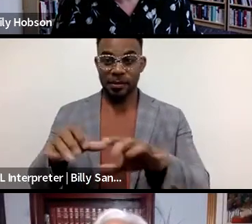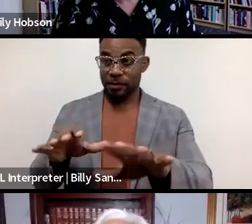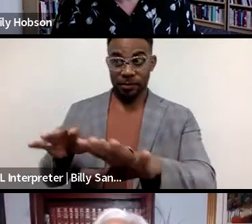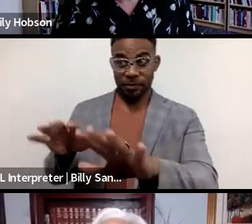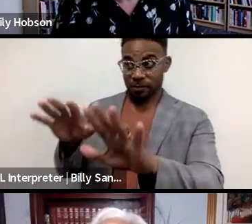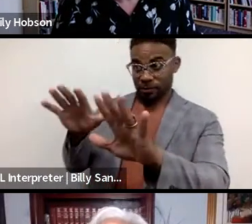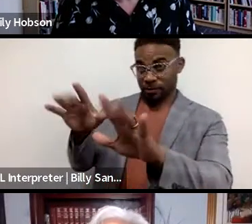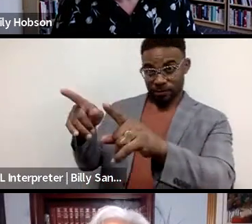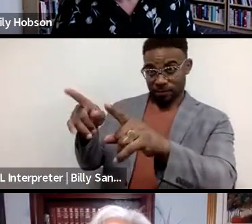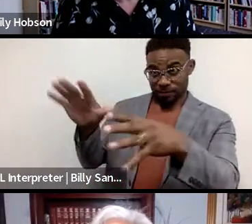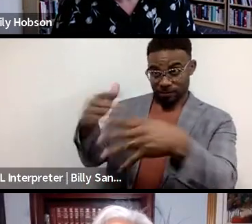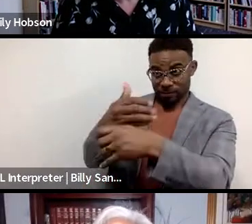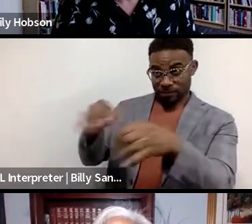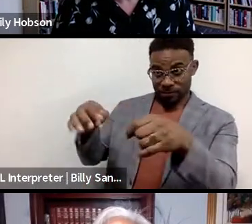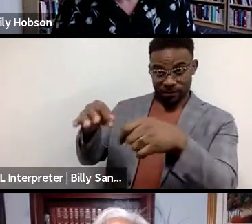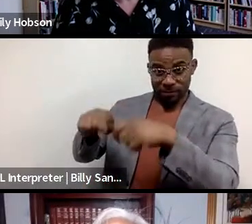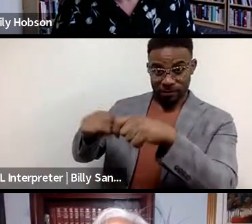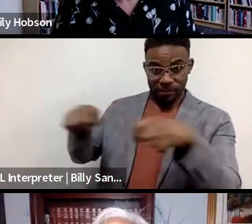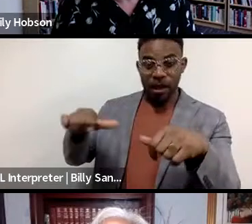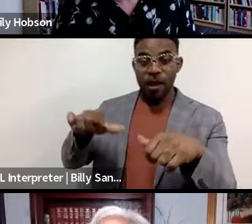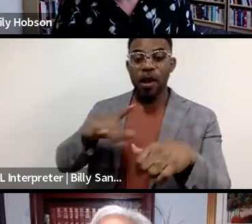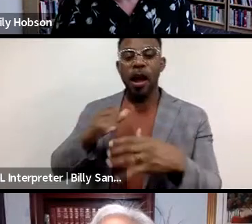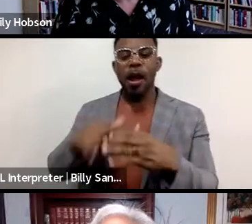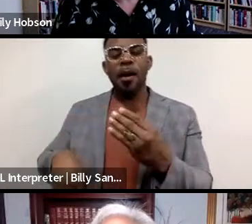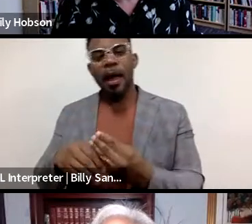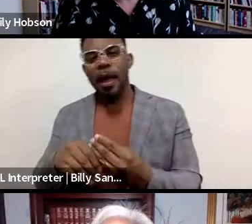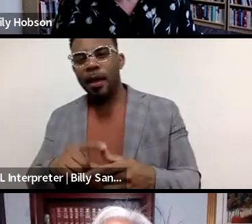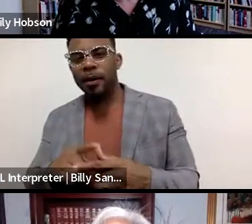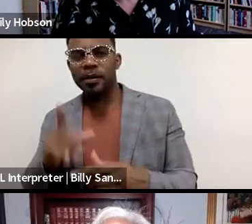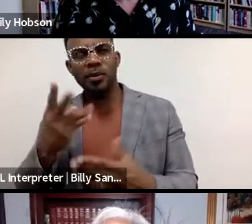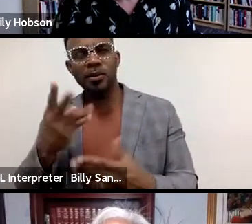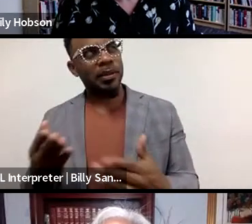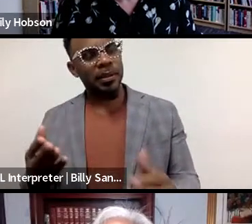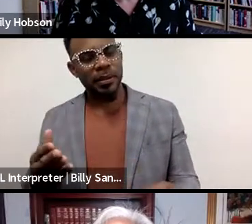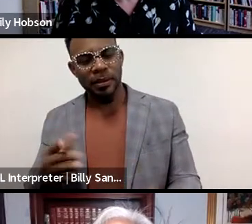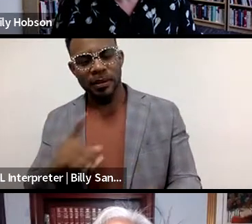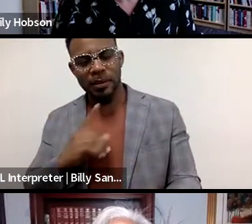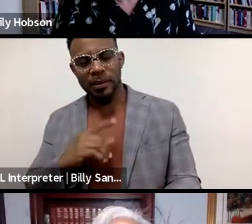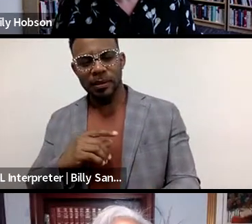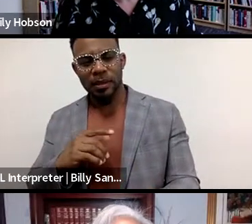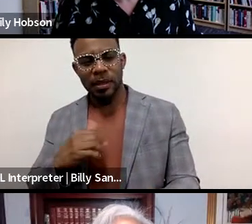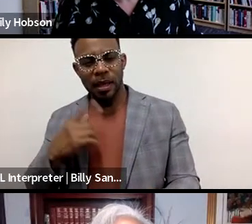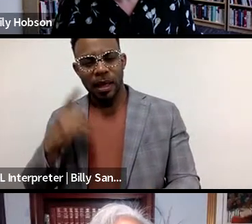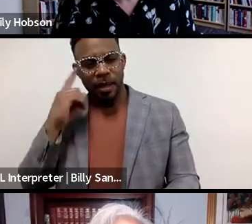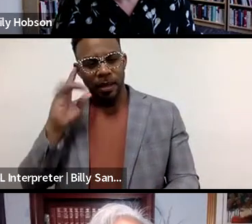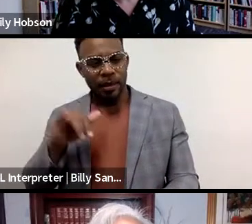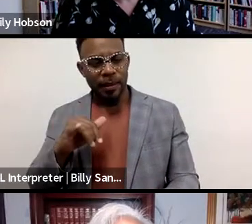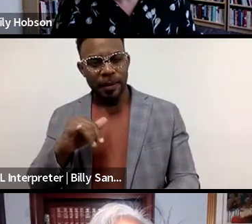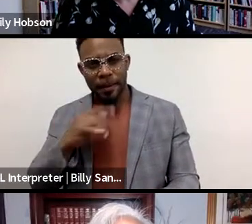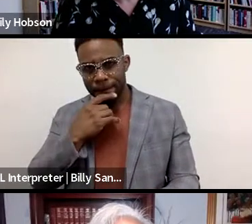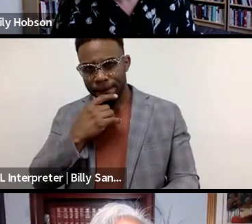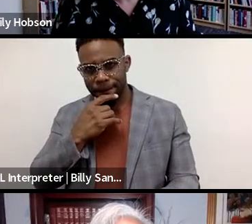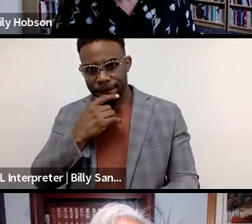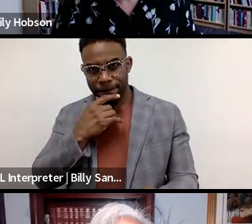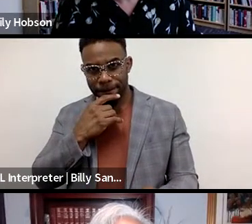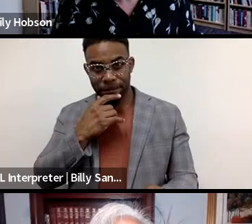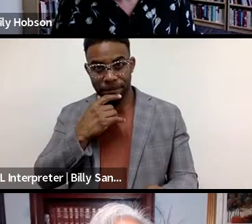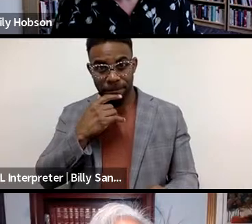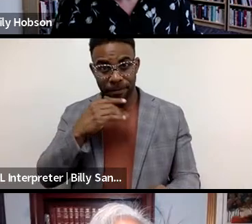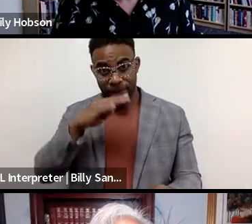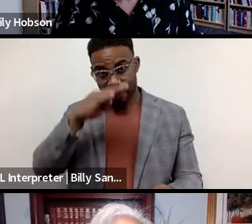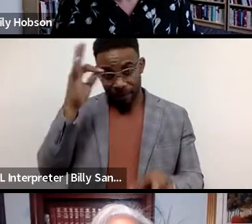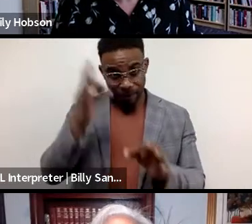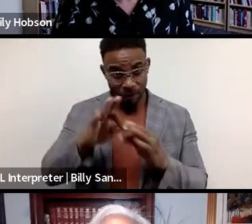I mean, you pretty much said it all. I mean, one thing I would add, or I guess two things, is, you know, I think that faith, Black